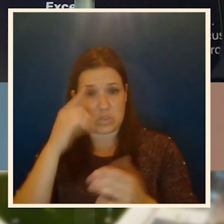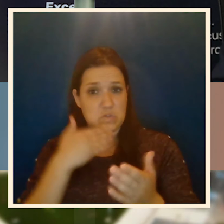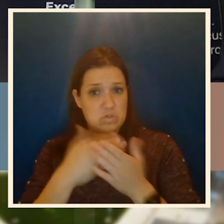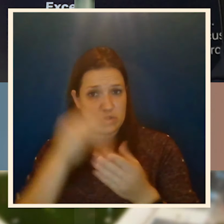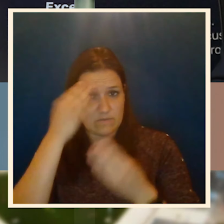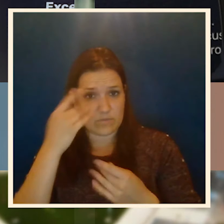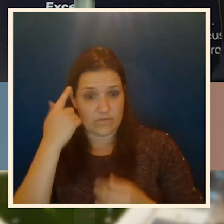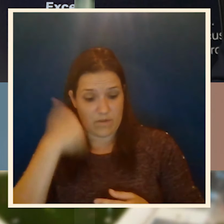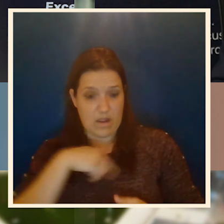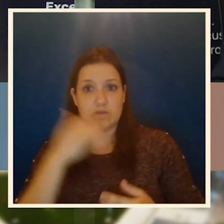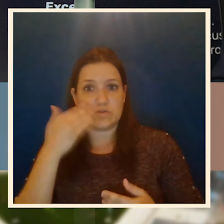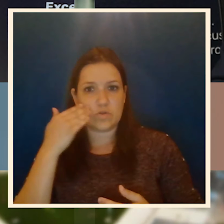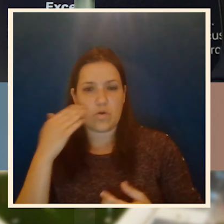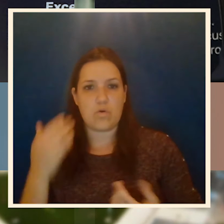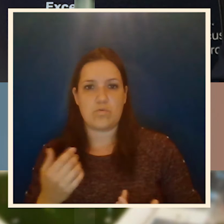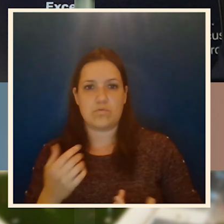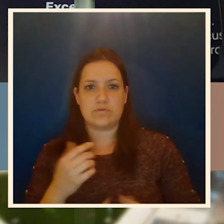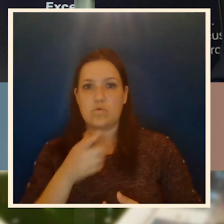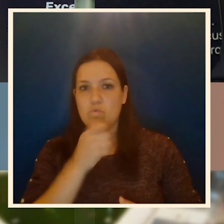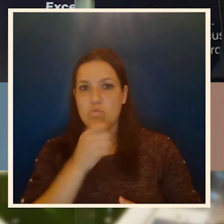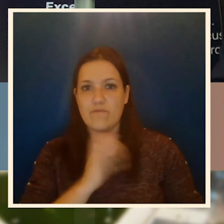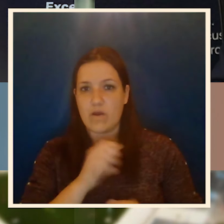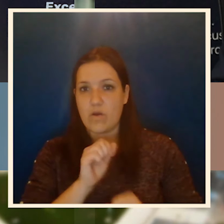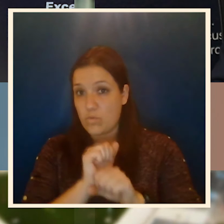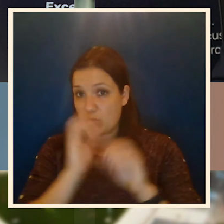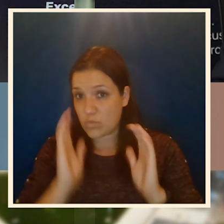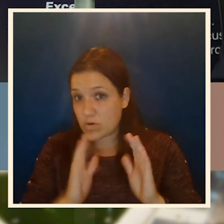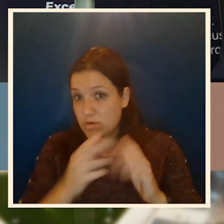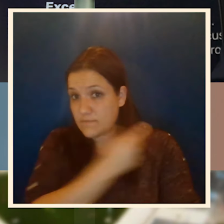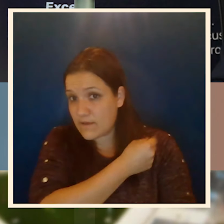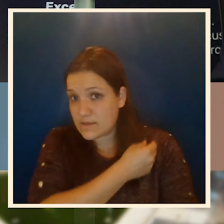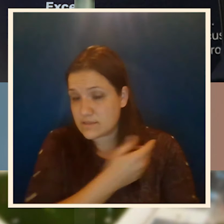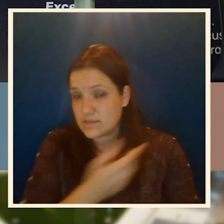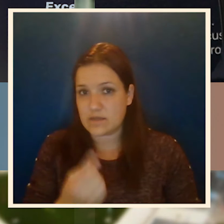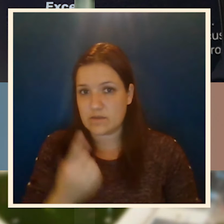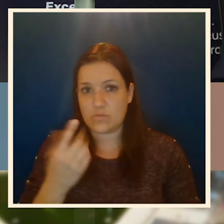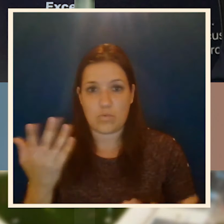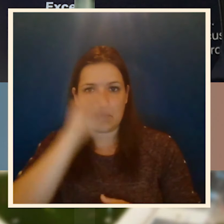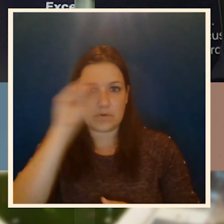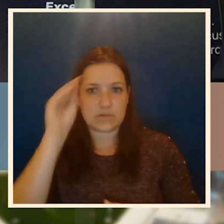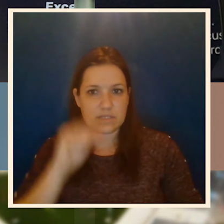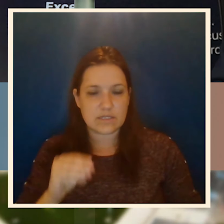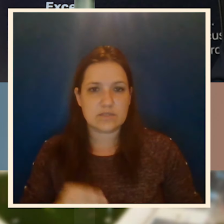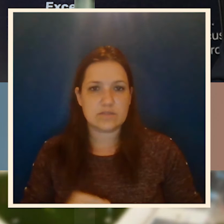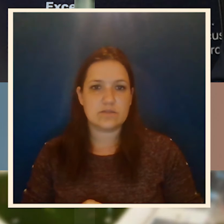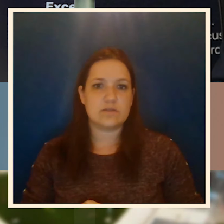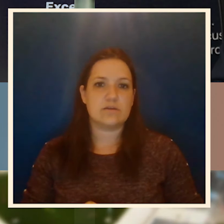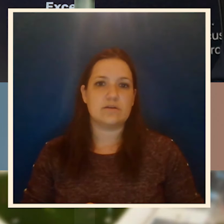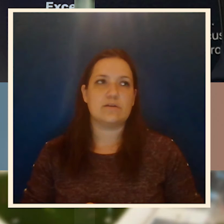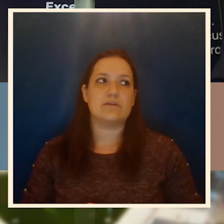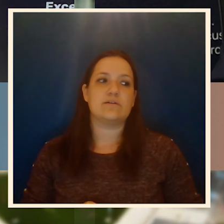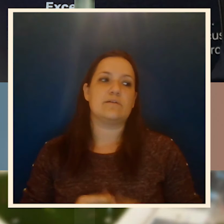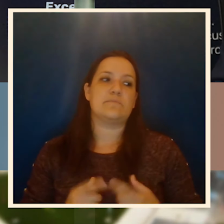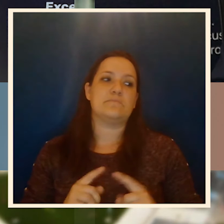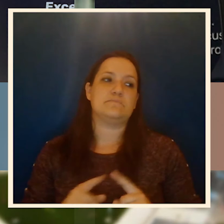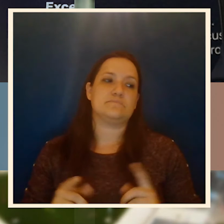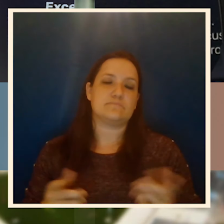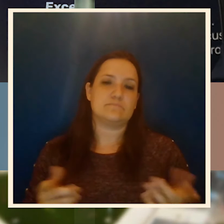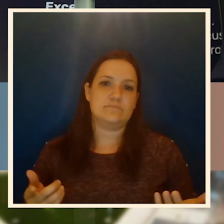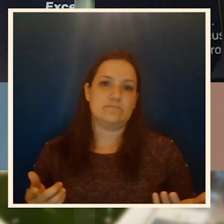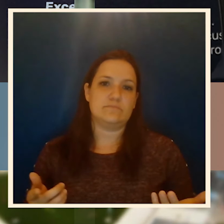for us to know exactly who of our workforce has been vaccinated, what percentage? But it's probably going to